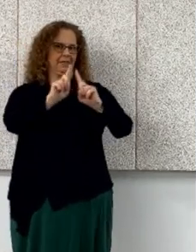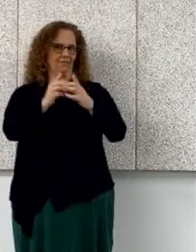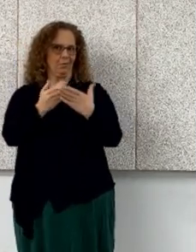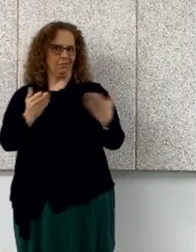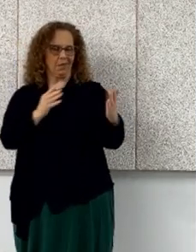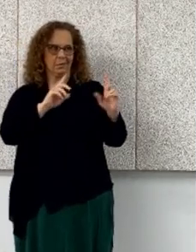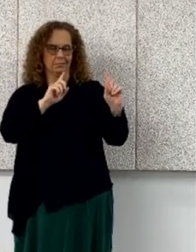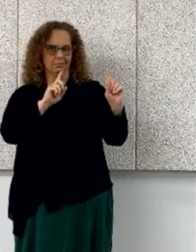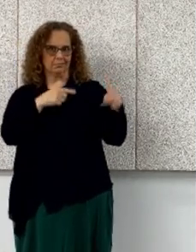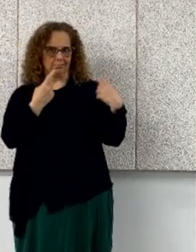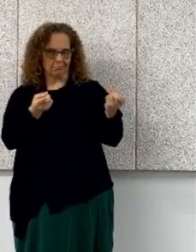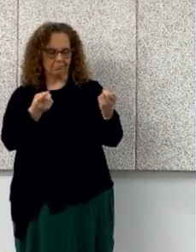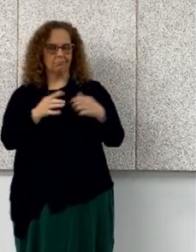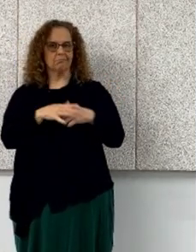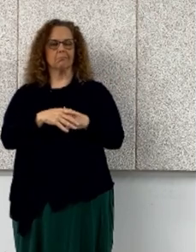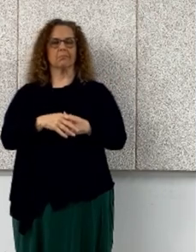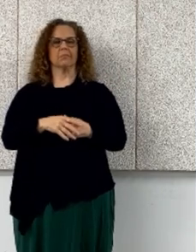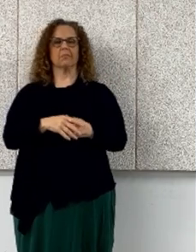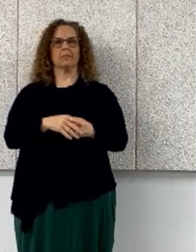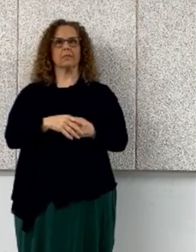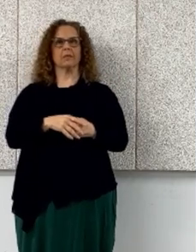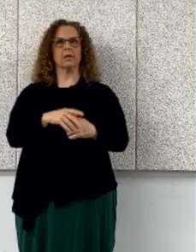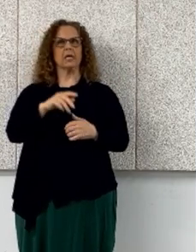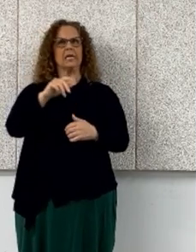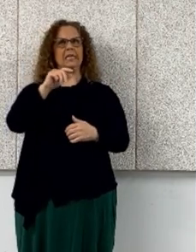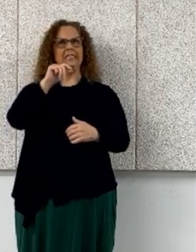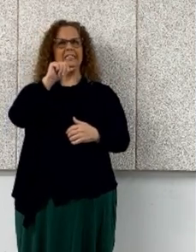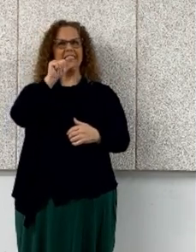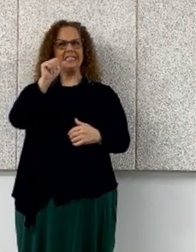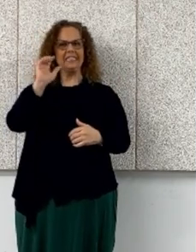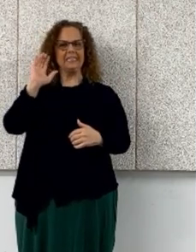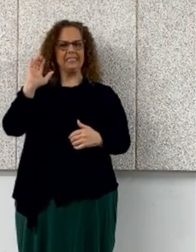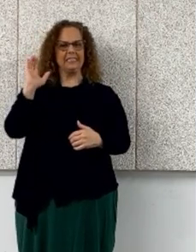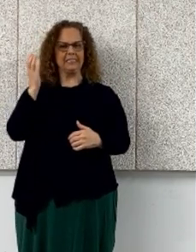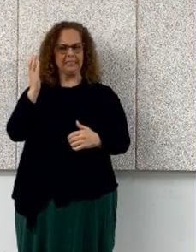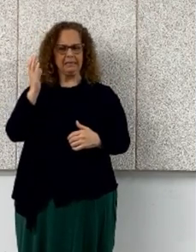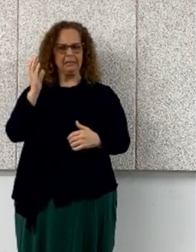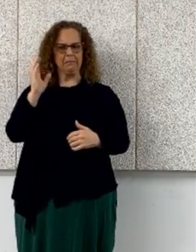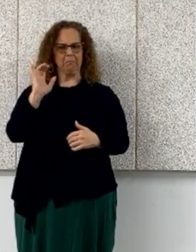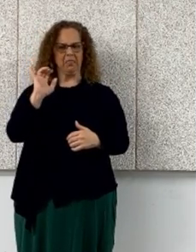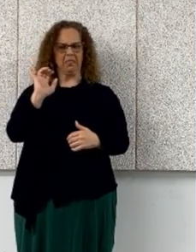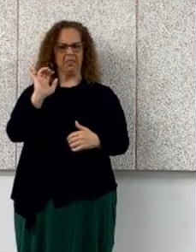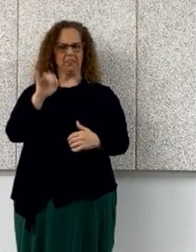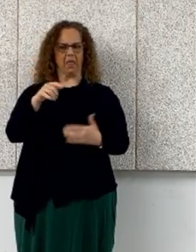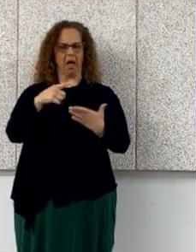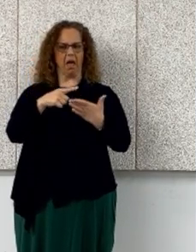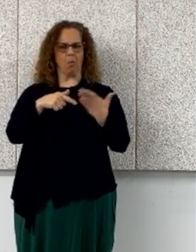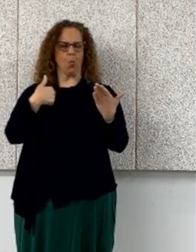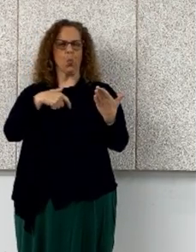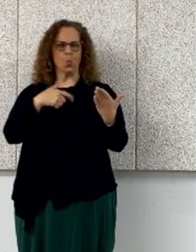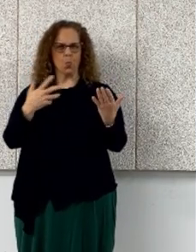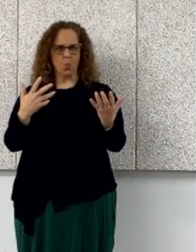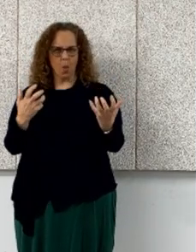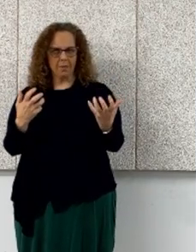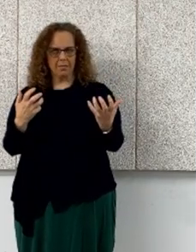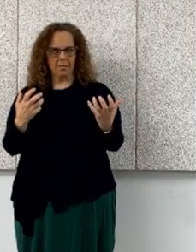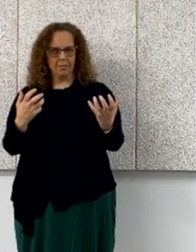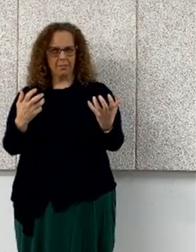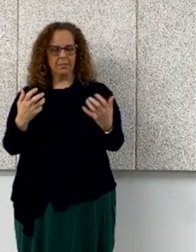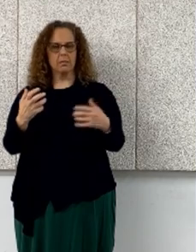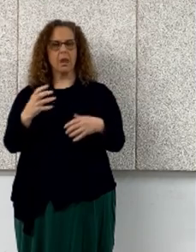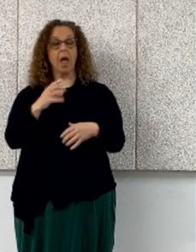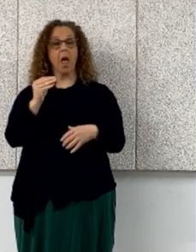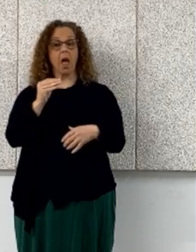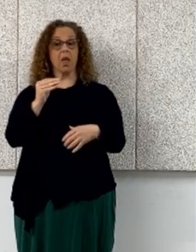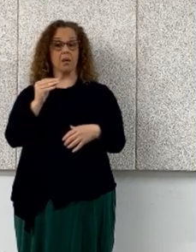and it didn't seem like that was the same thing that we would want to be looking for. And also, in terms of how collaborative we've been,